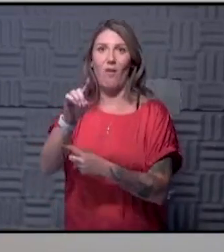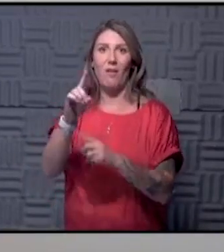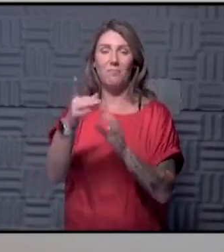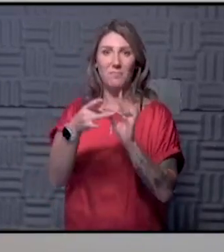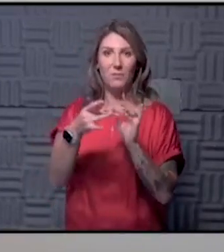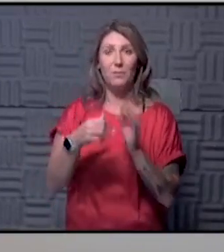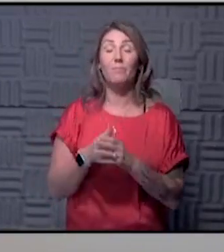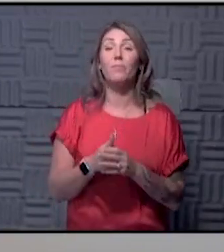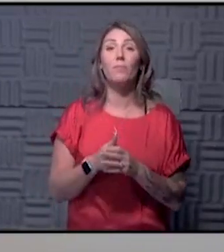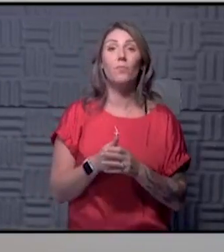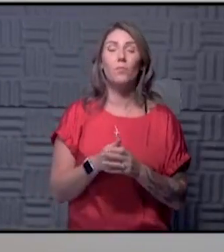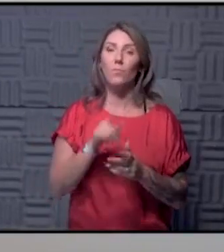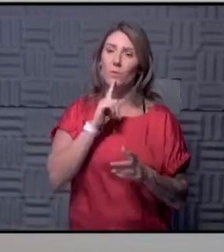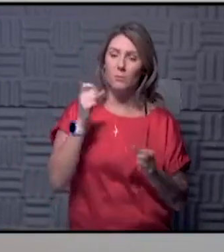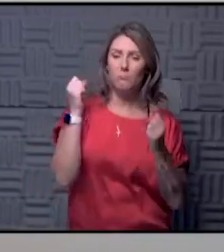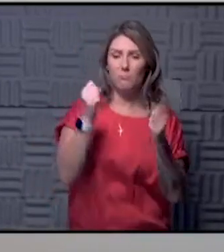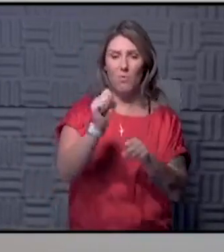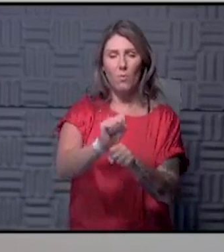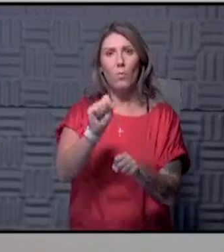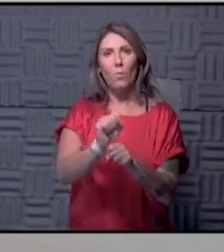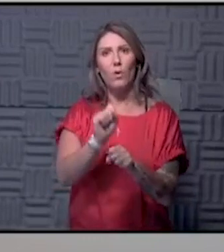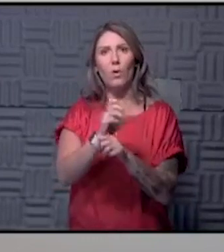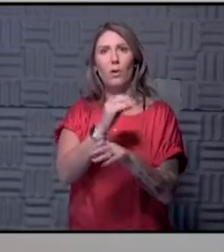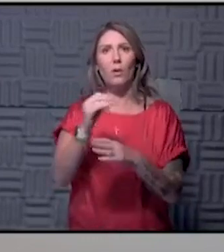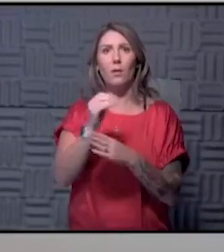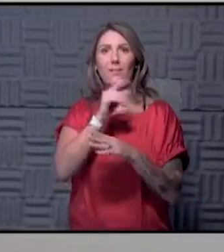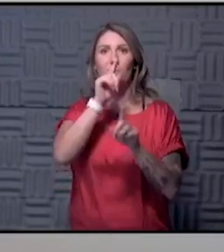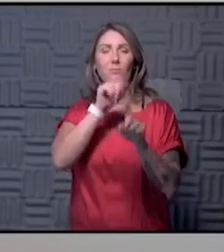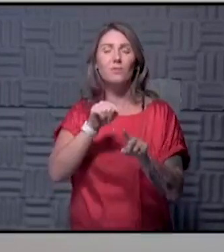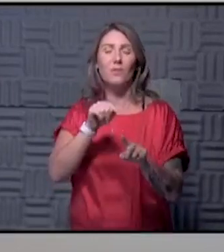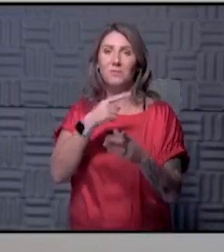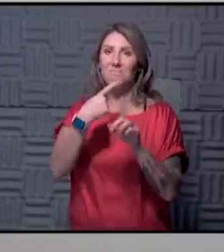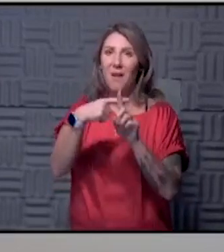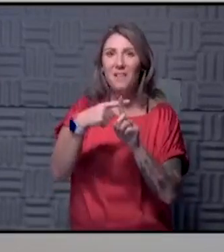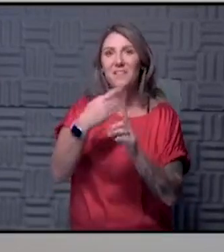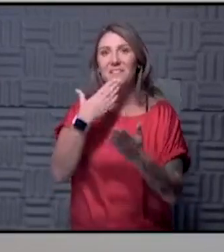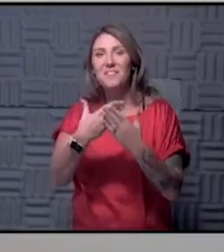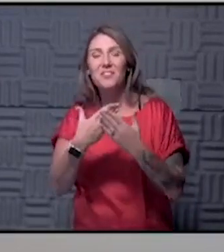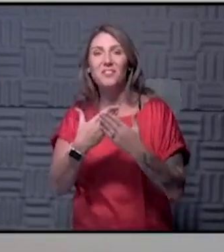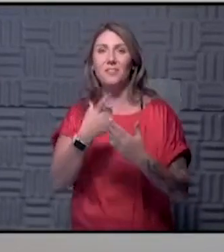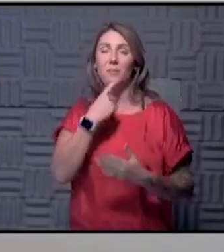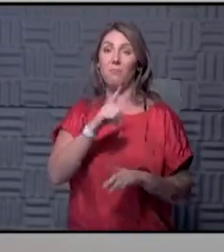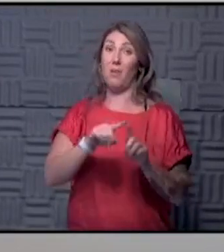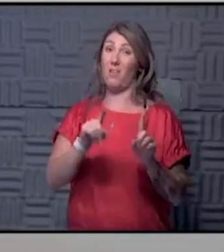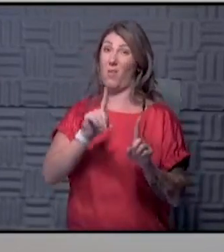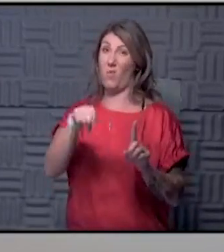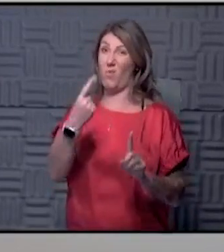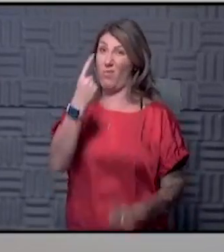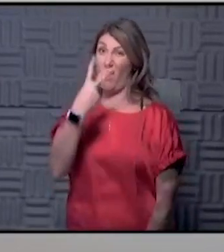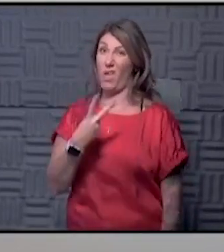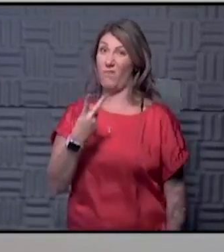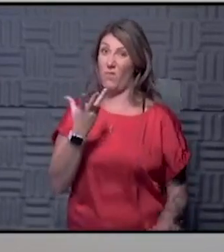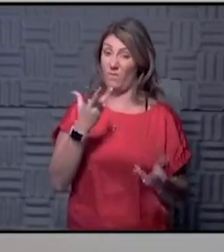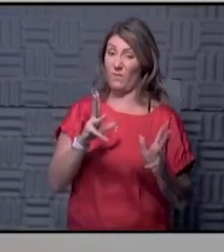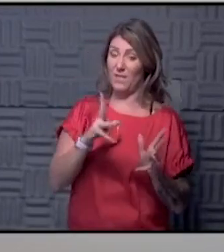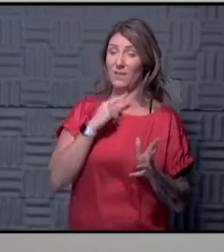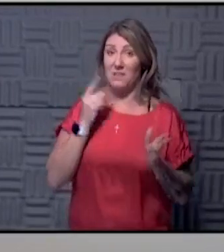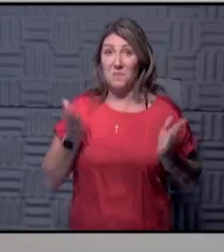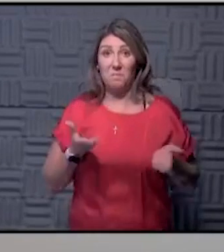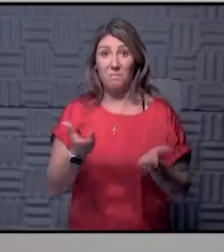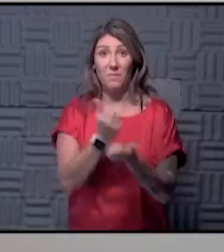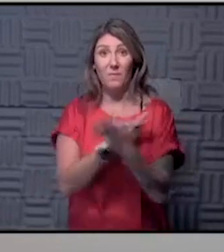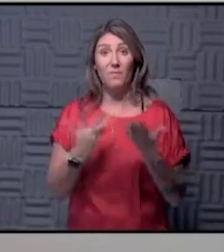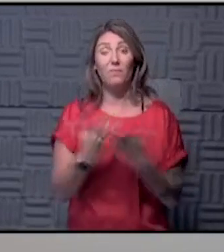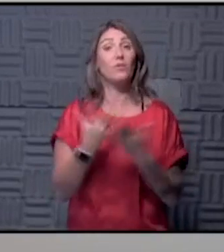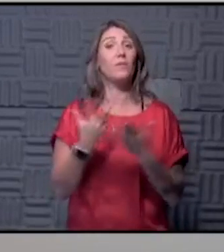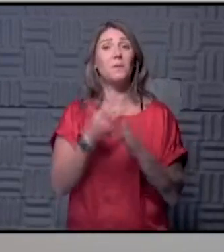relatively strong work and results so far. But we're only halfway there. So I would just encourage everybody to do the things that you mentioned on this program